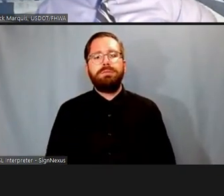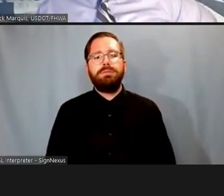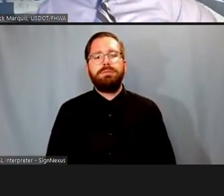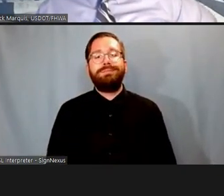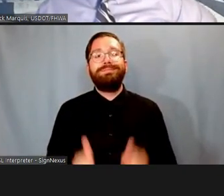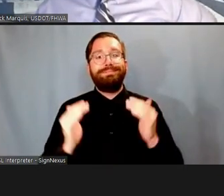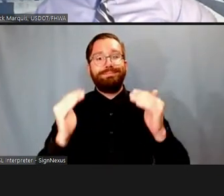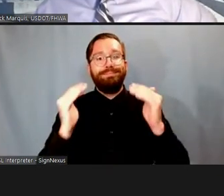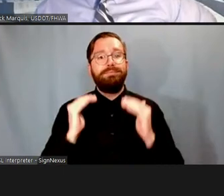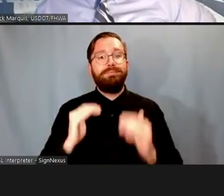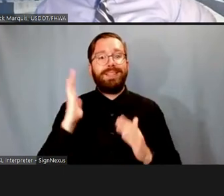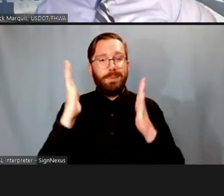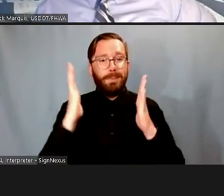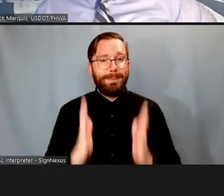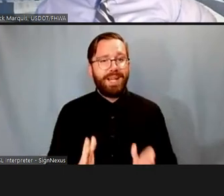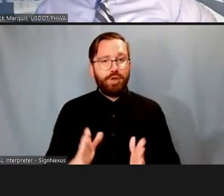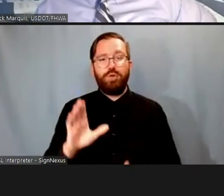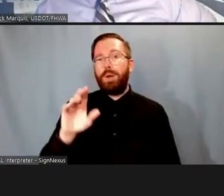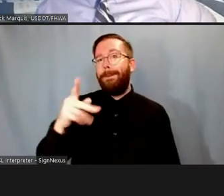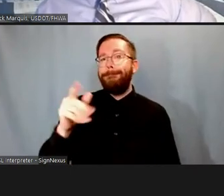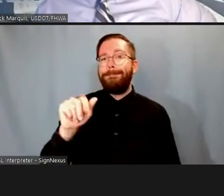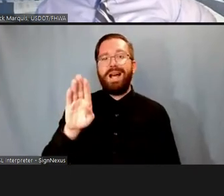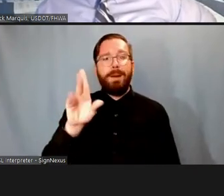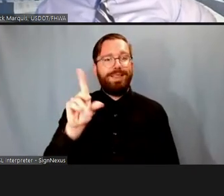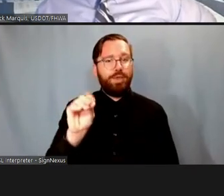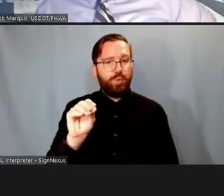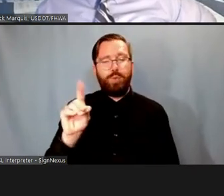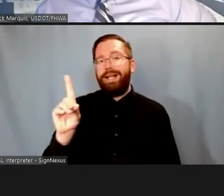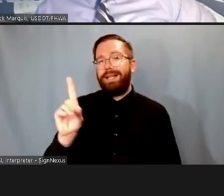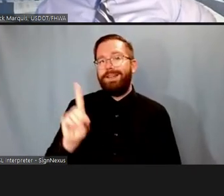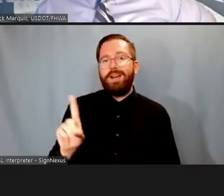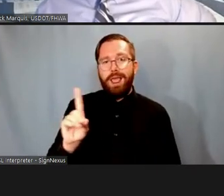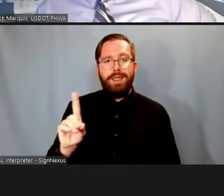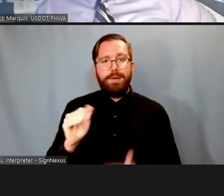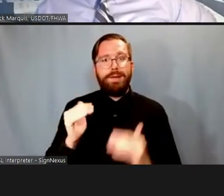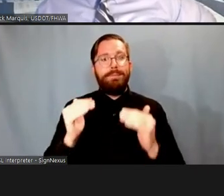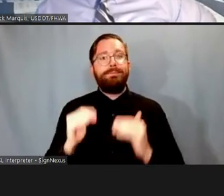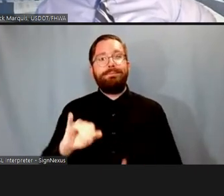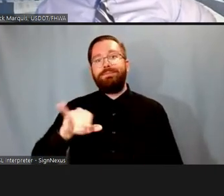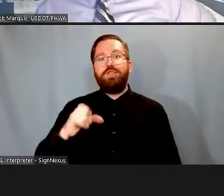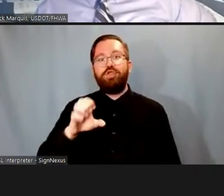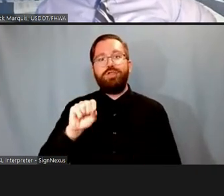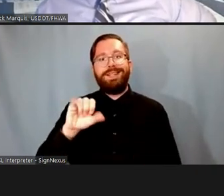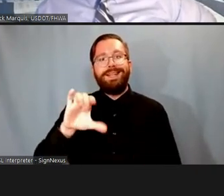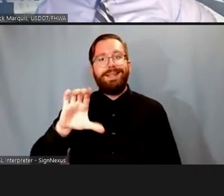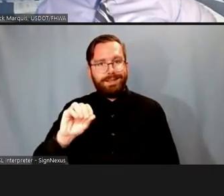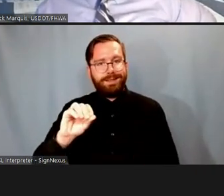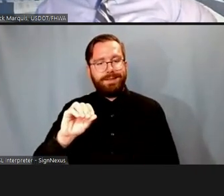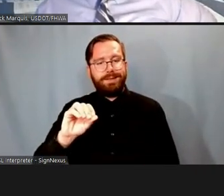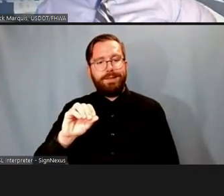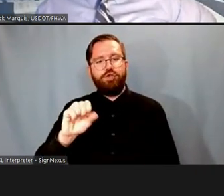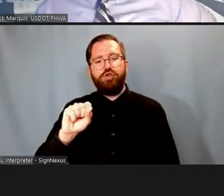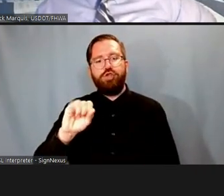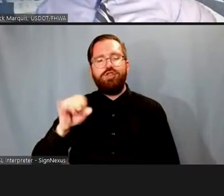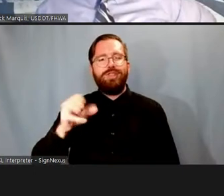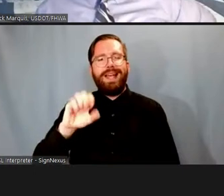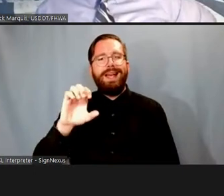our next speaker is pablo novalos followed by jessica giti